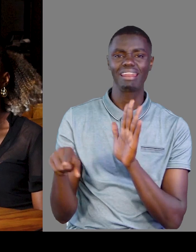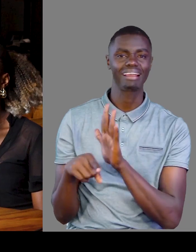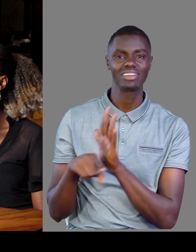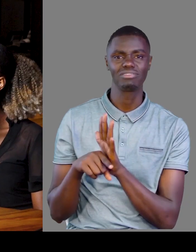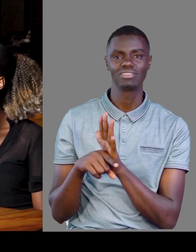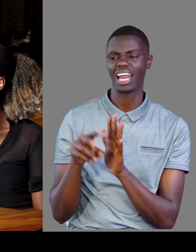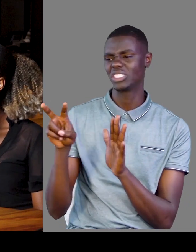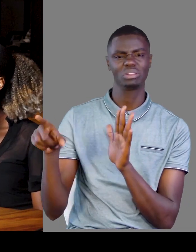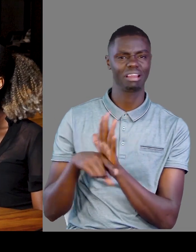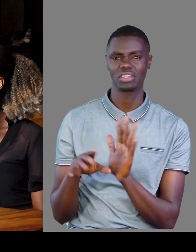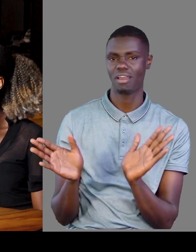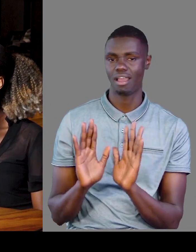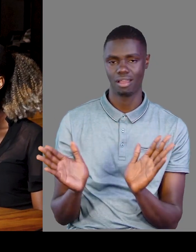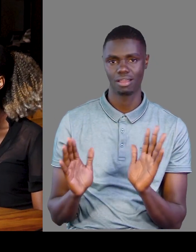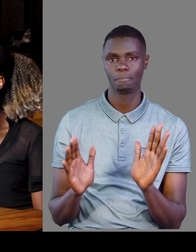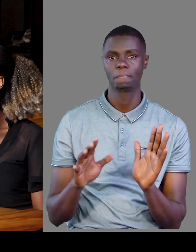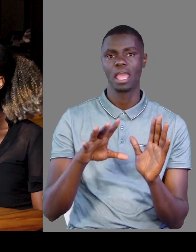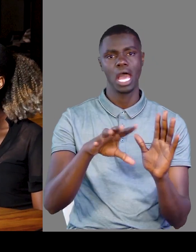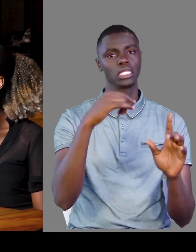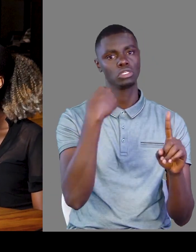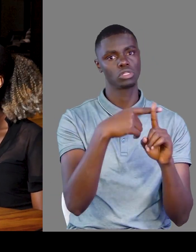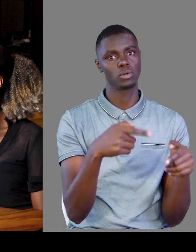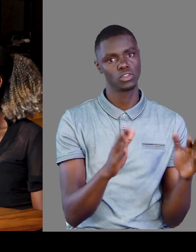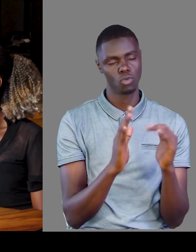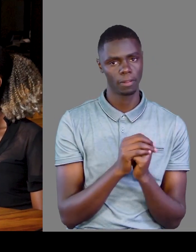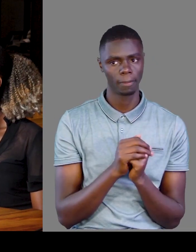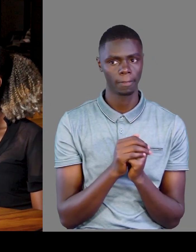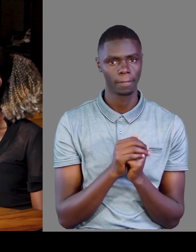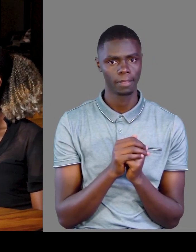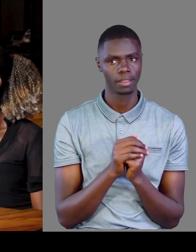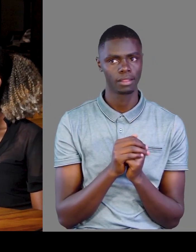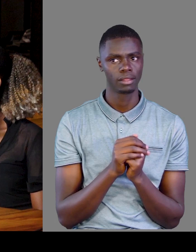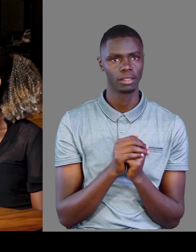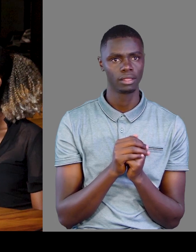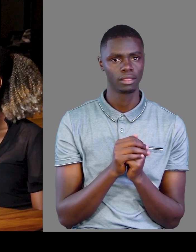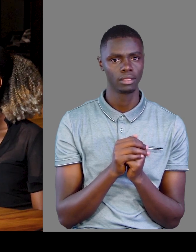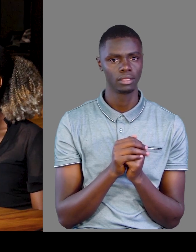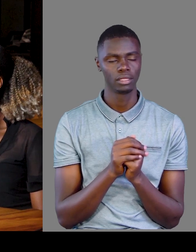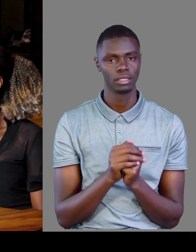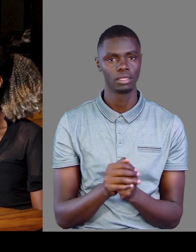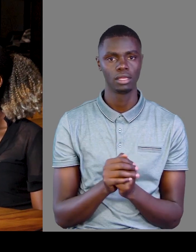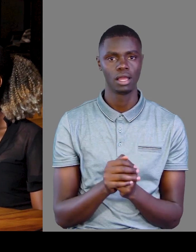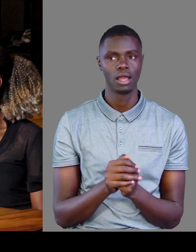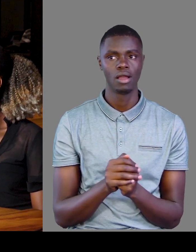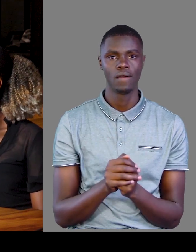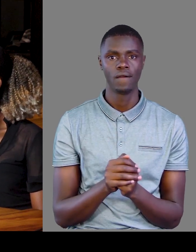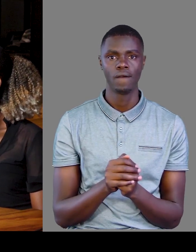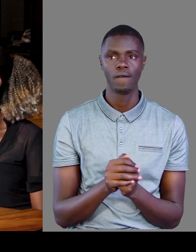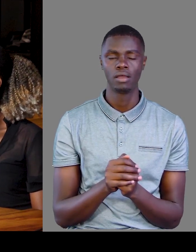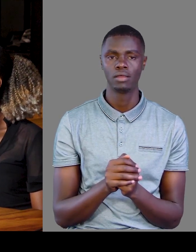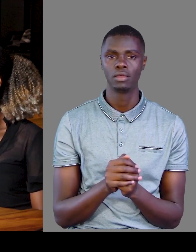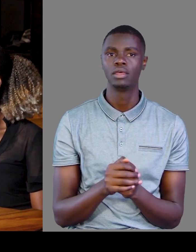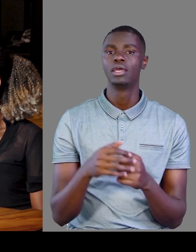a negative something. I take it a positive way so that every